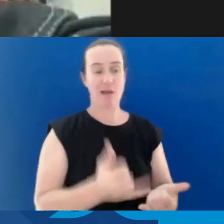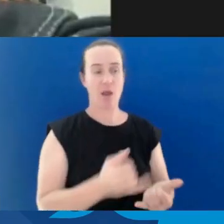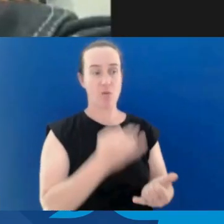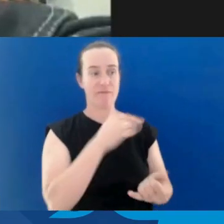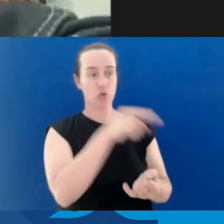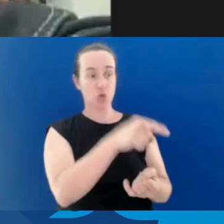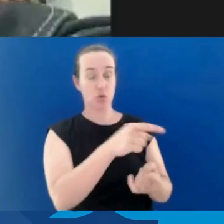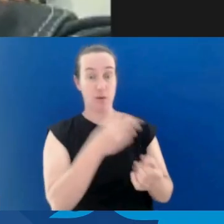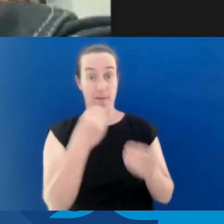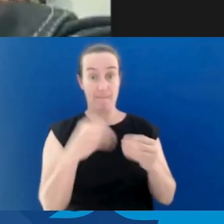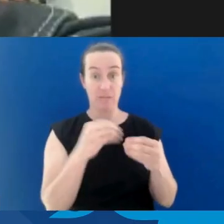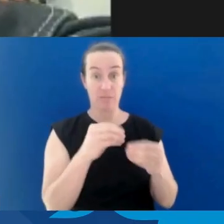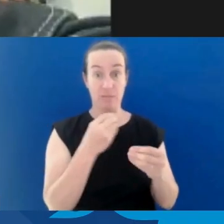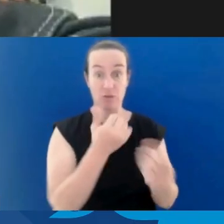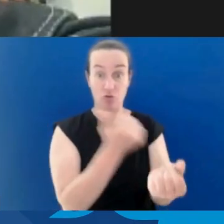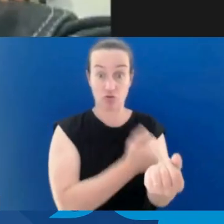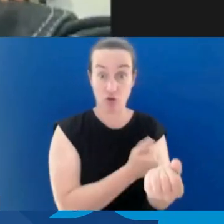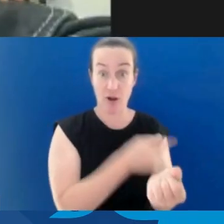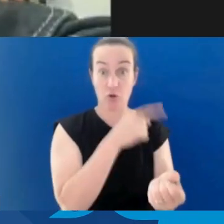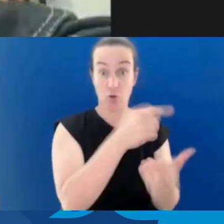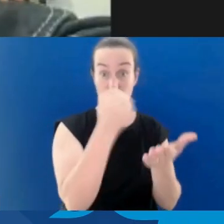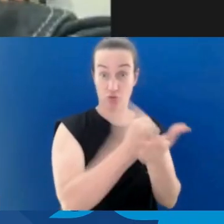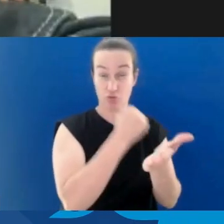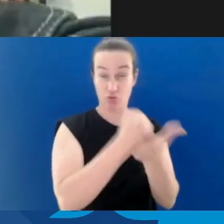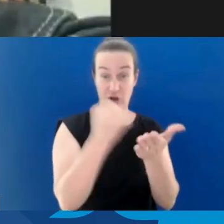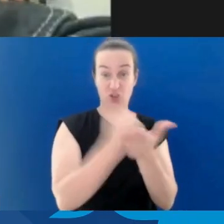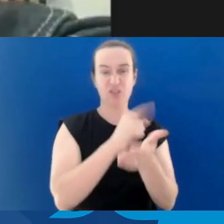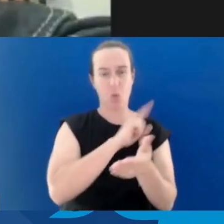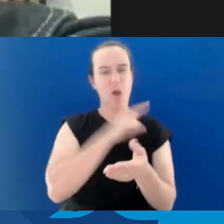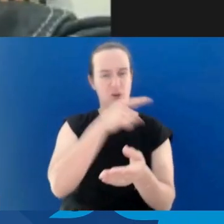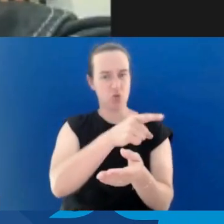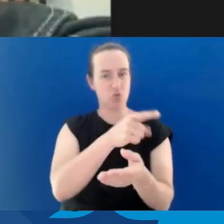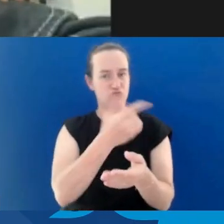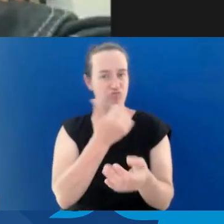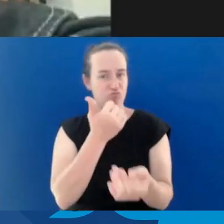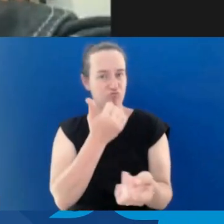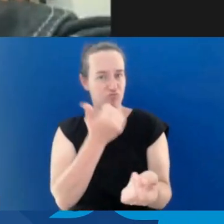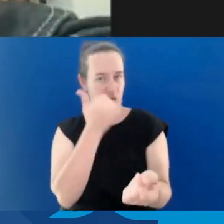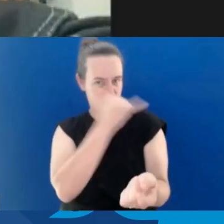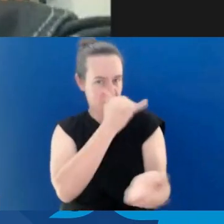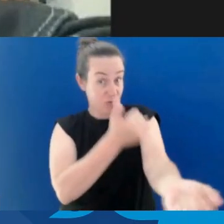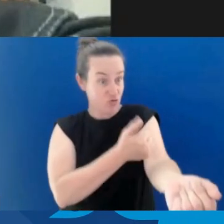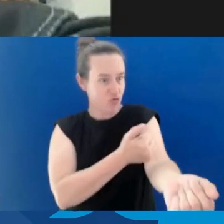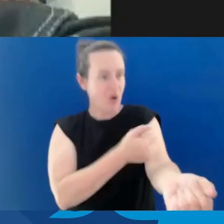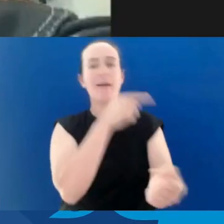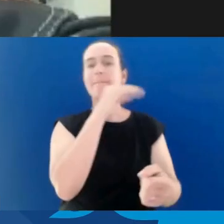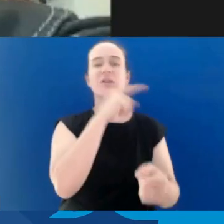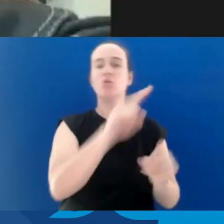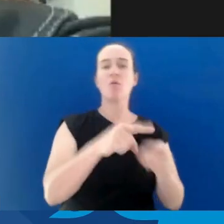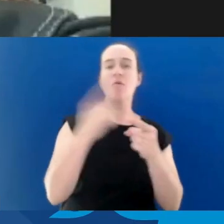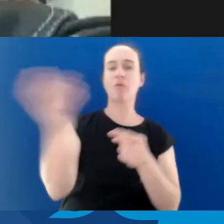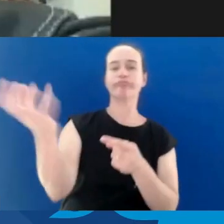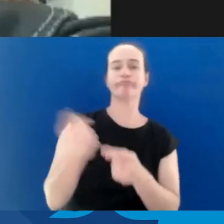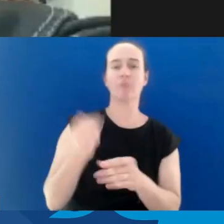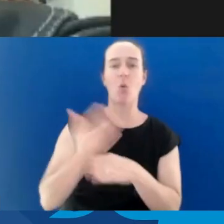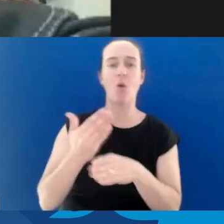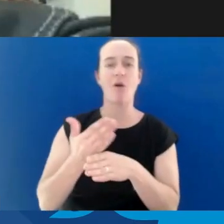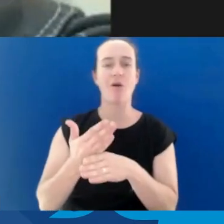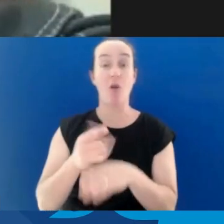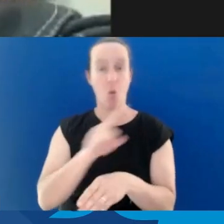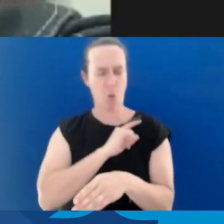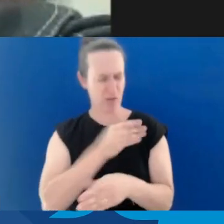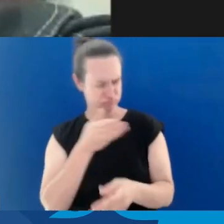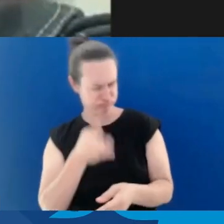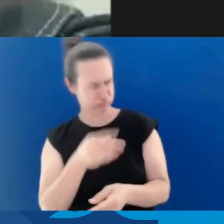and you are registered within the justice system or the judiciary systems, you are unable to get an employment because now you